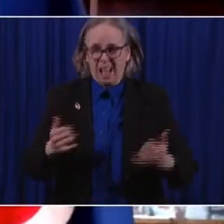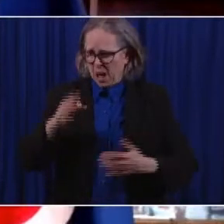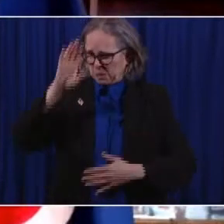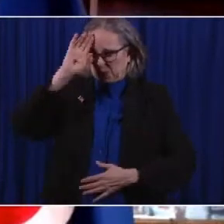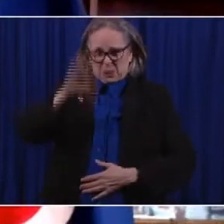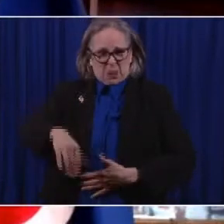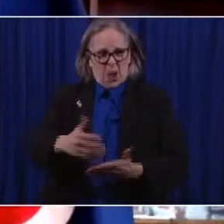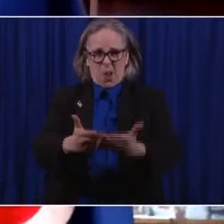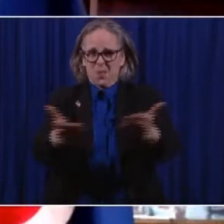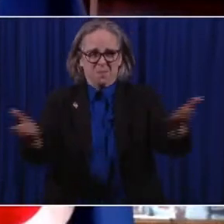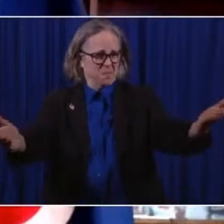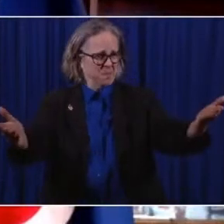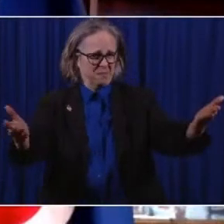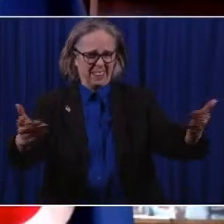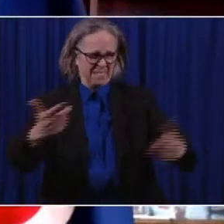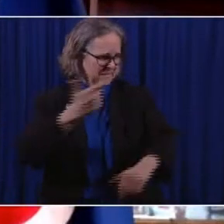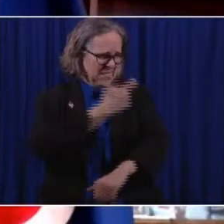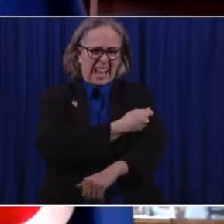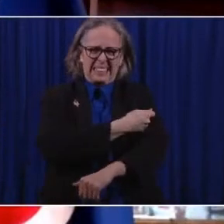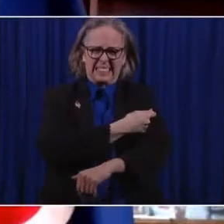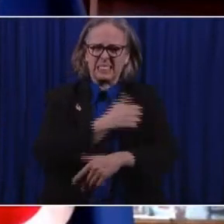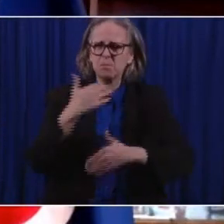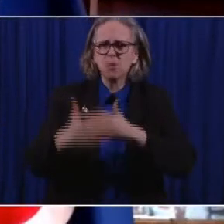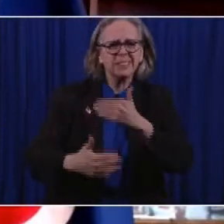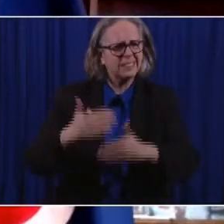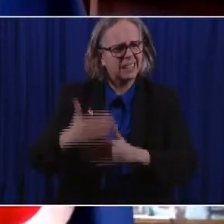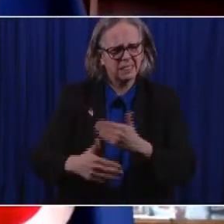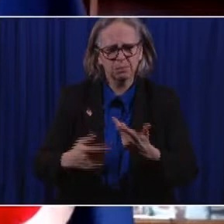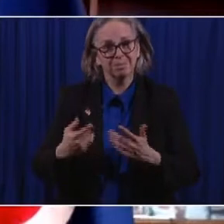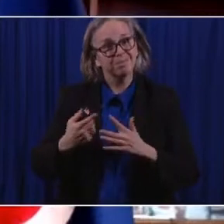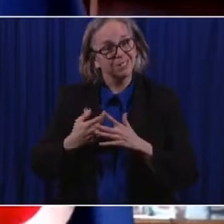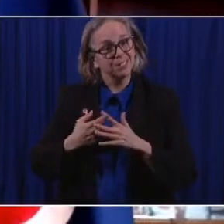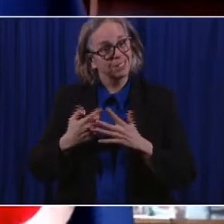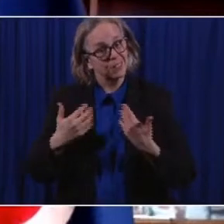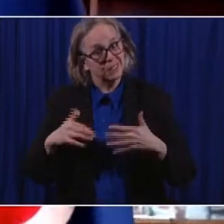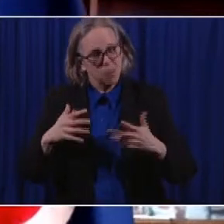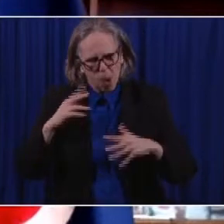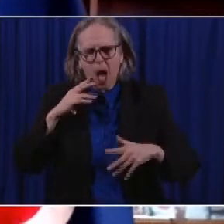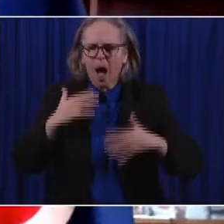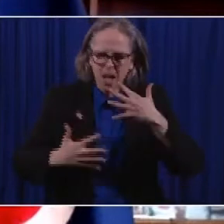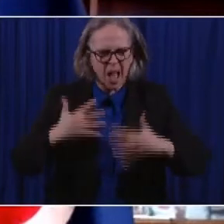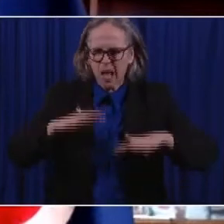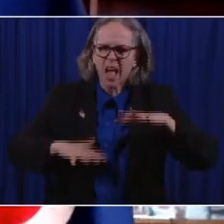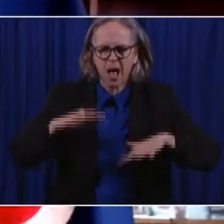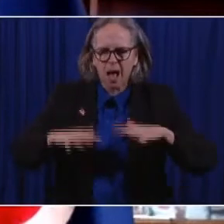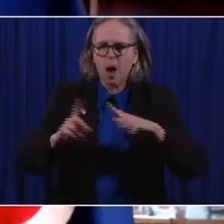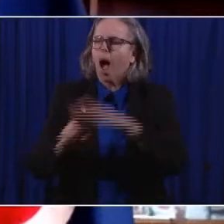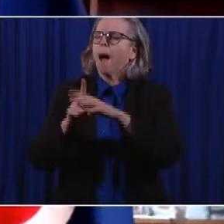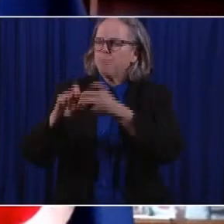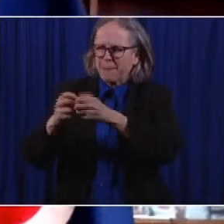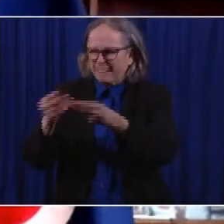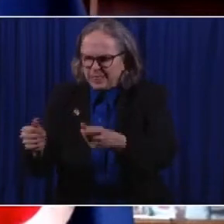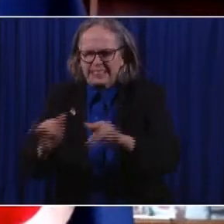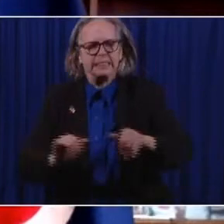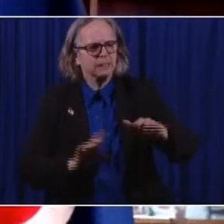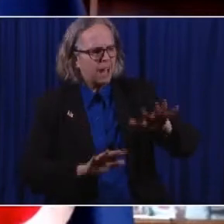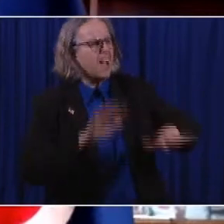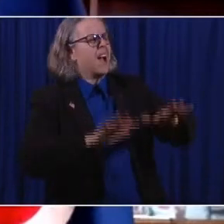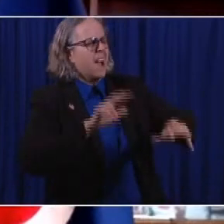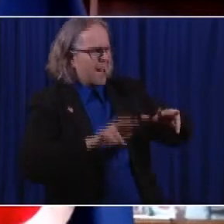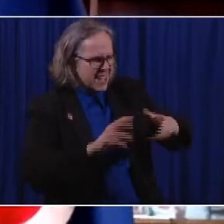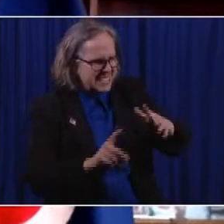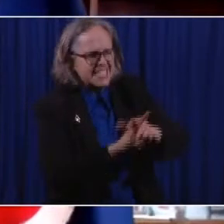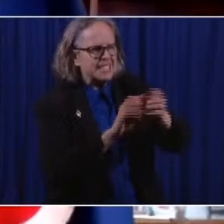process starts out, that all of us are going to learn. For better or worse, we have more demand than we have supply by